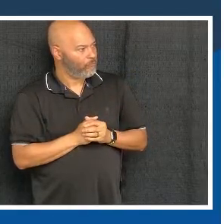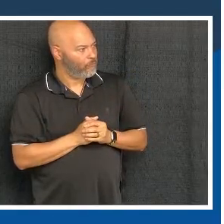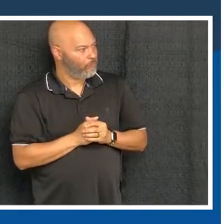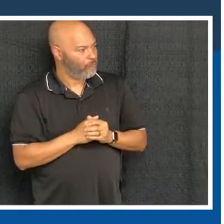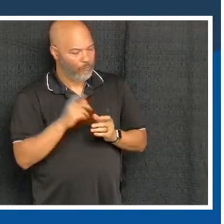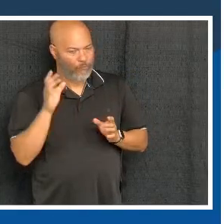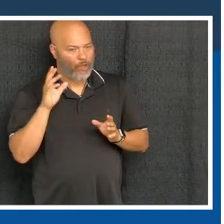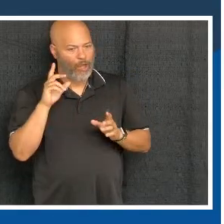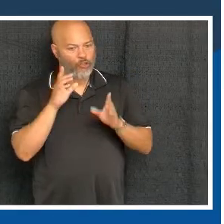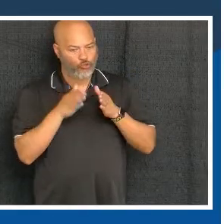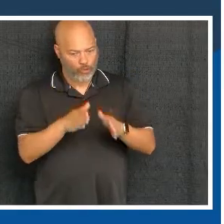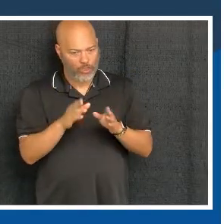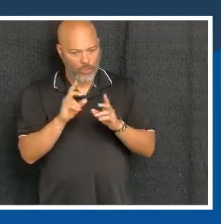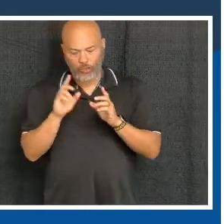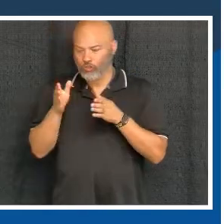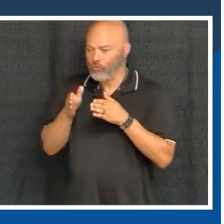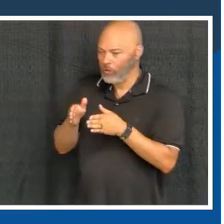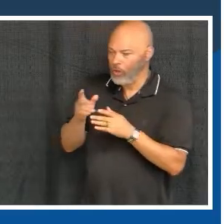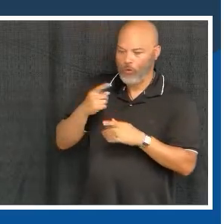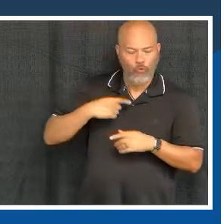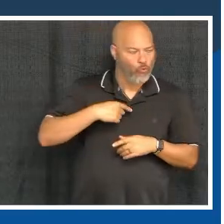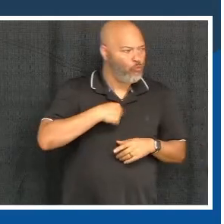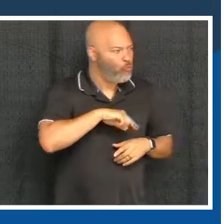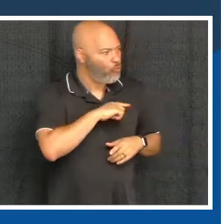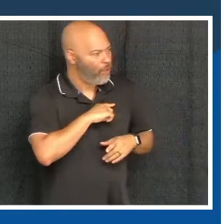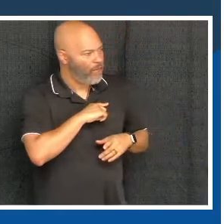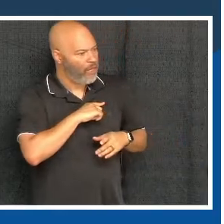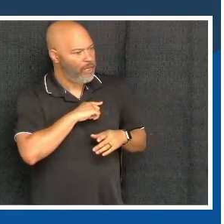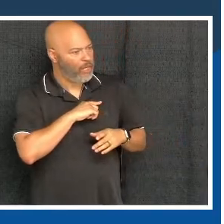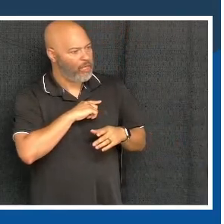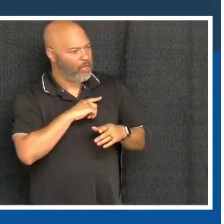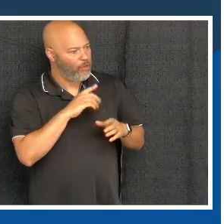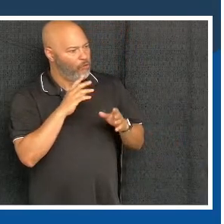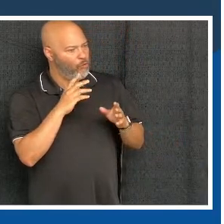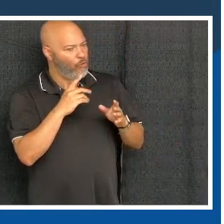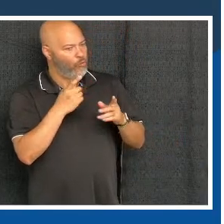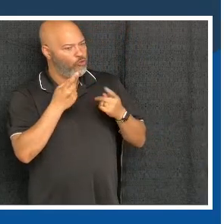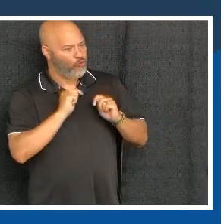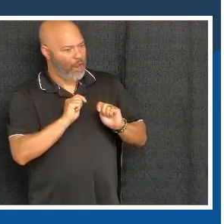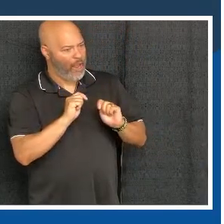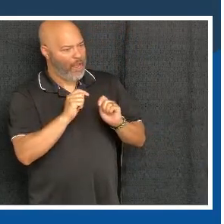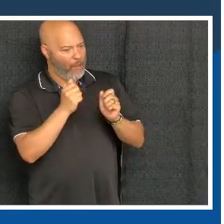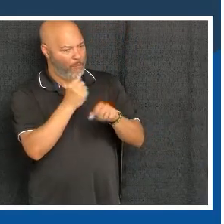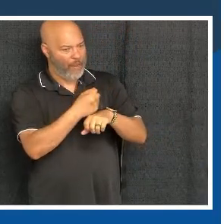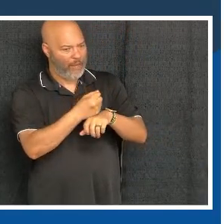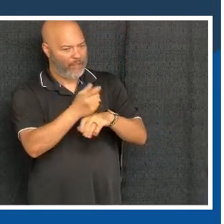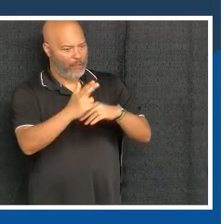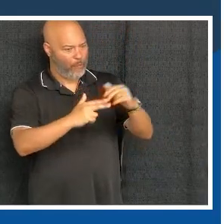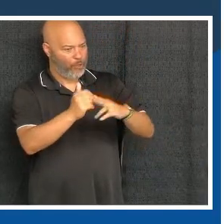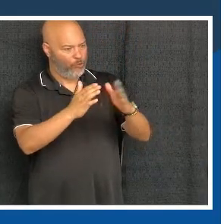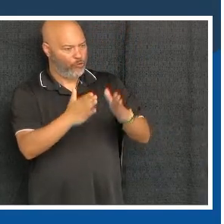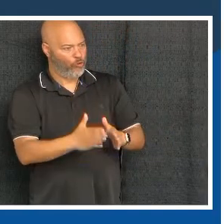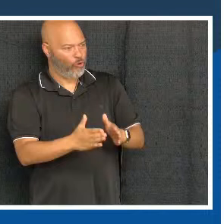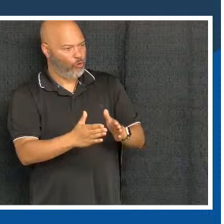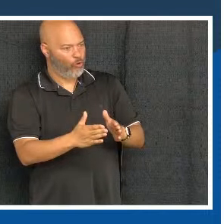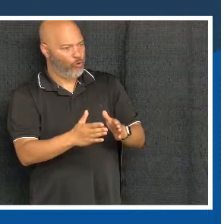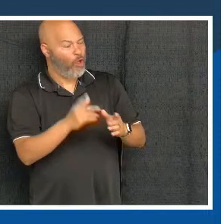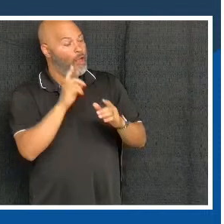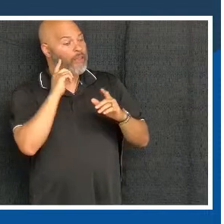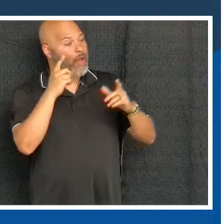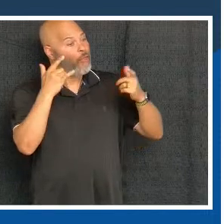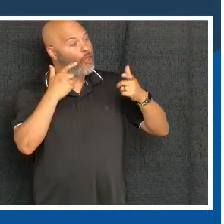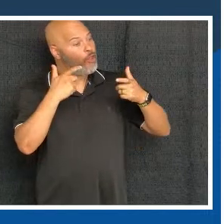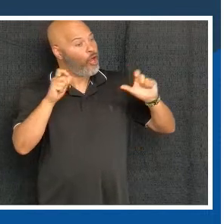ahead and say, hey, this is, We go with developer-driven remedies as much as possible. Now, as far as the larger growth of